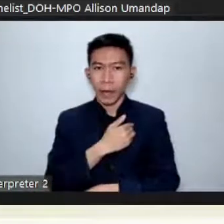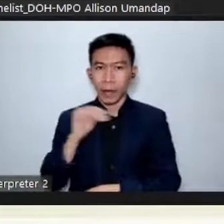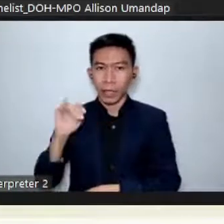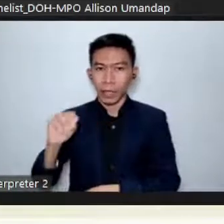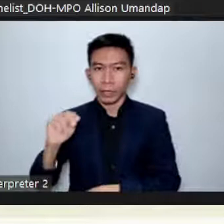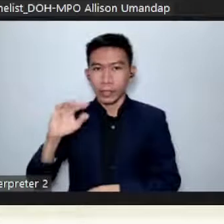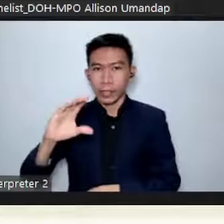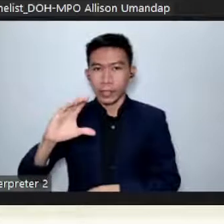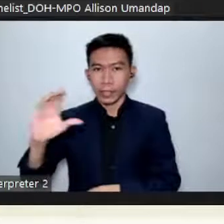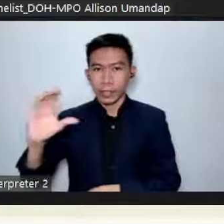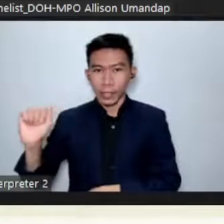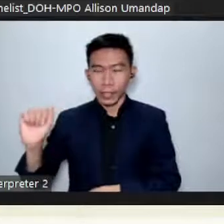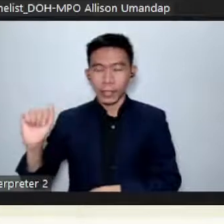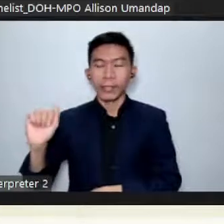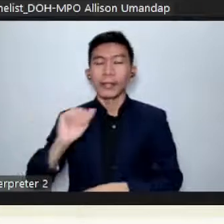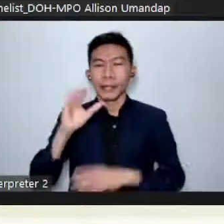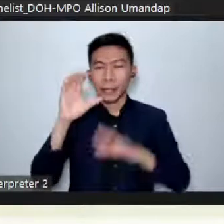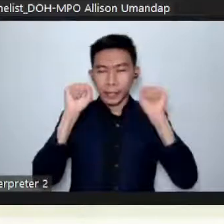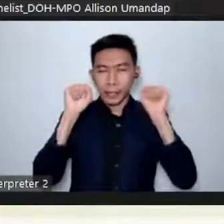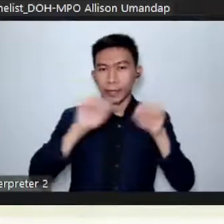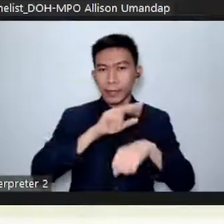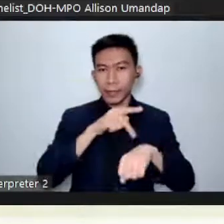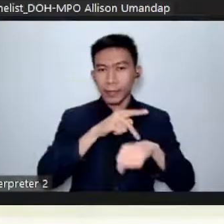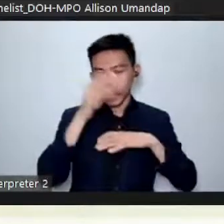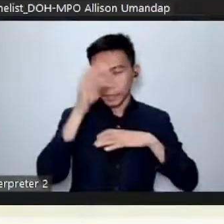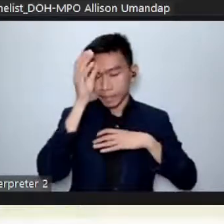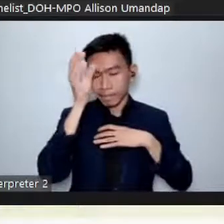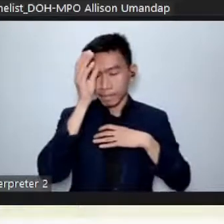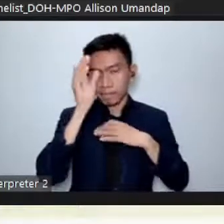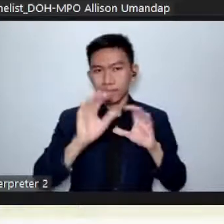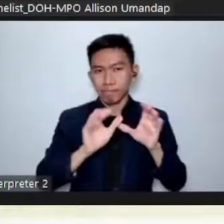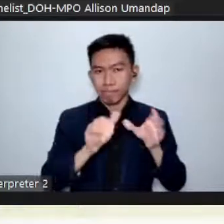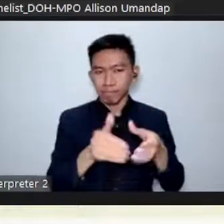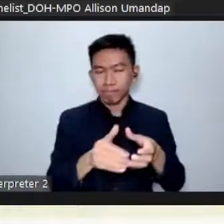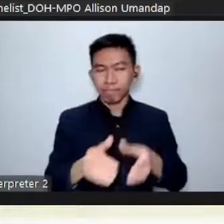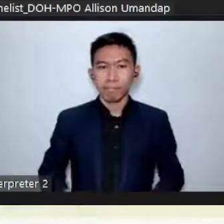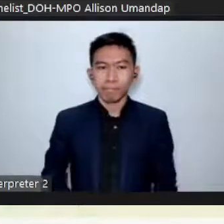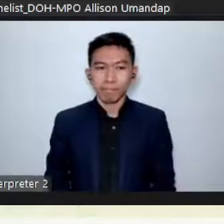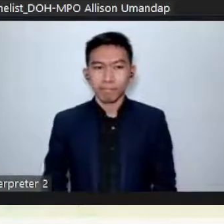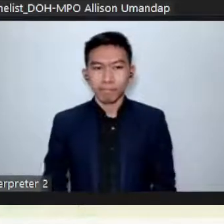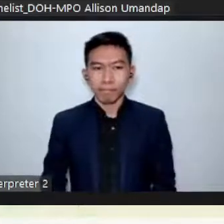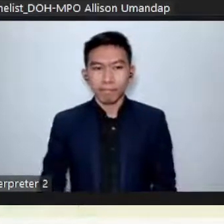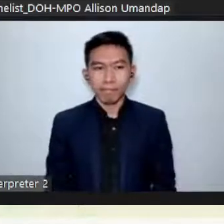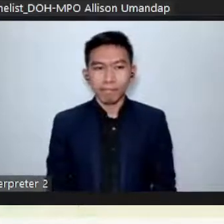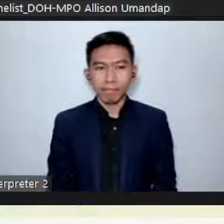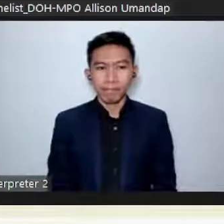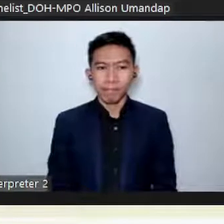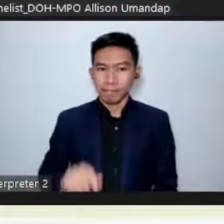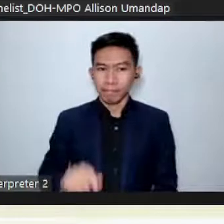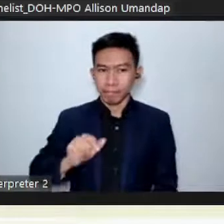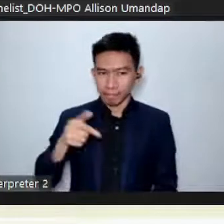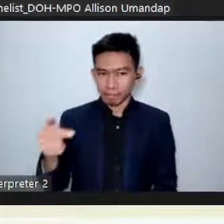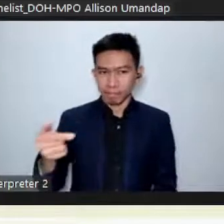president of the Philippine Cancer Society. Ma'am Cora, please.